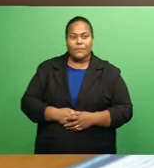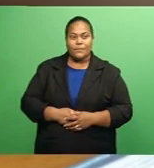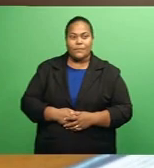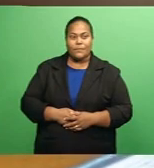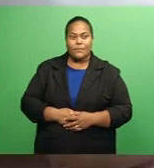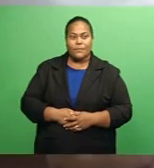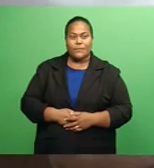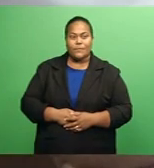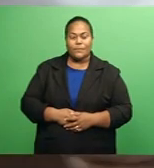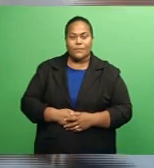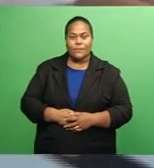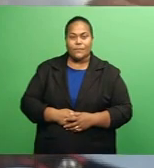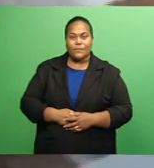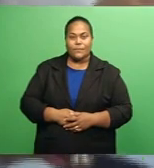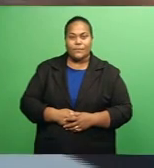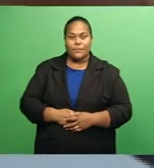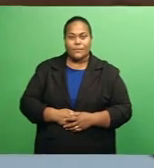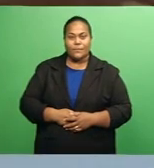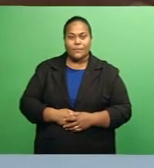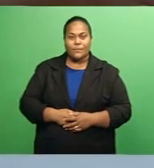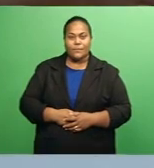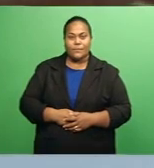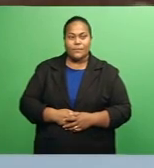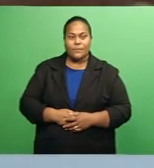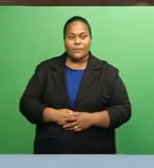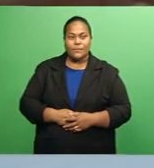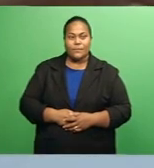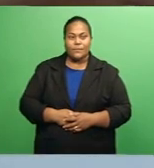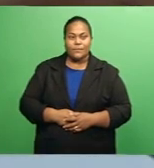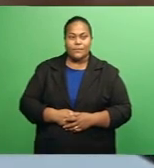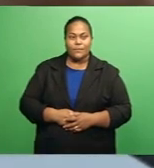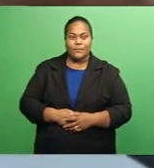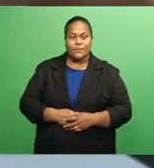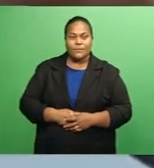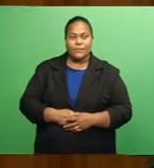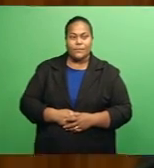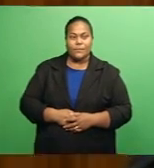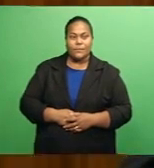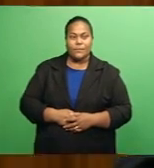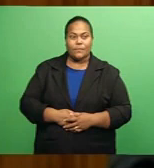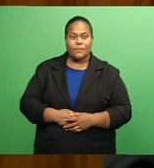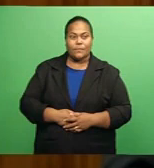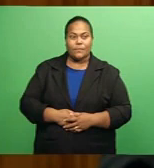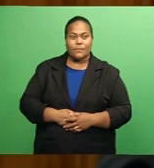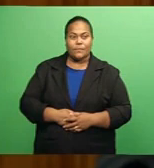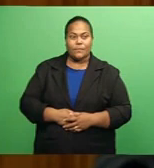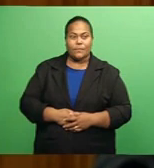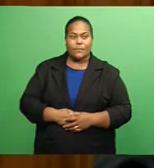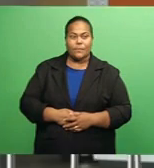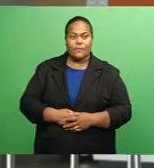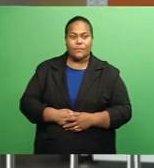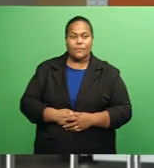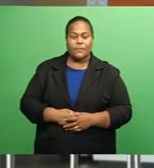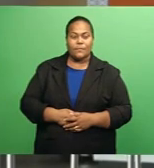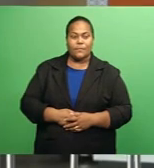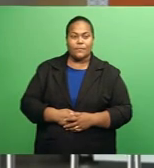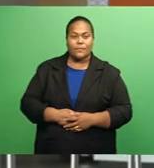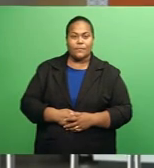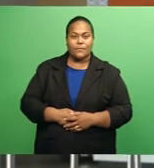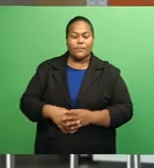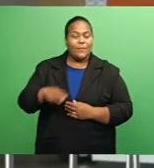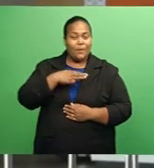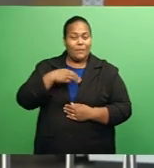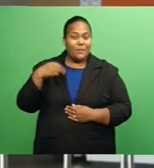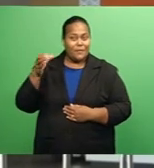of overseas transfers to both India and New Zealand is about $110,000. The minister says